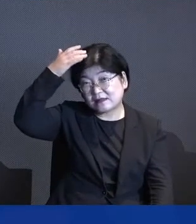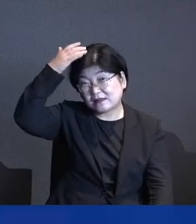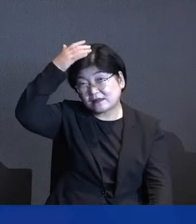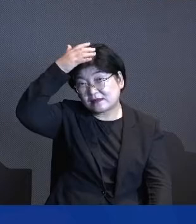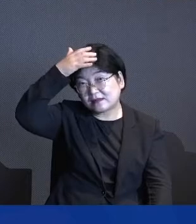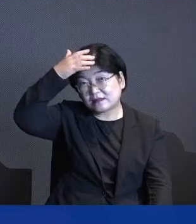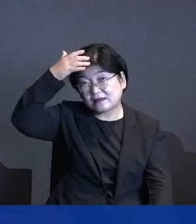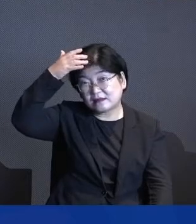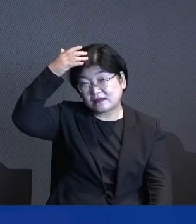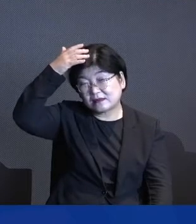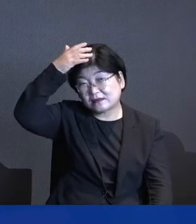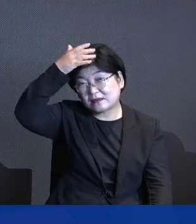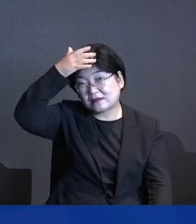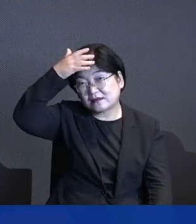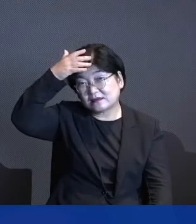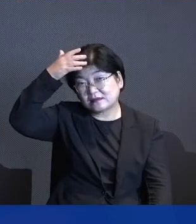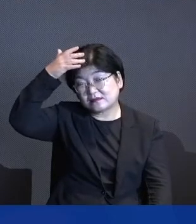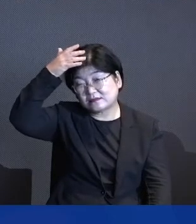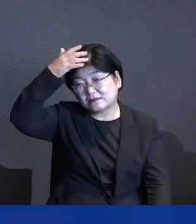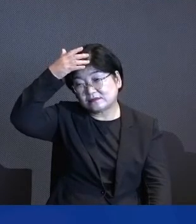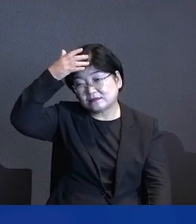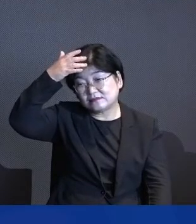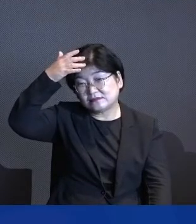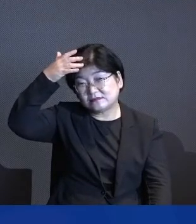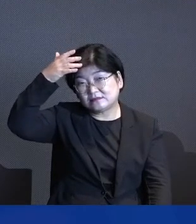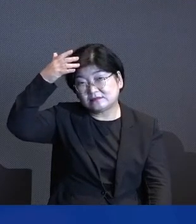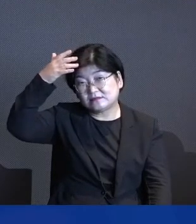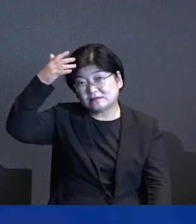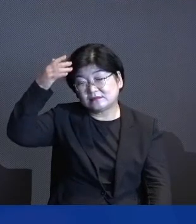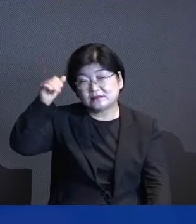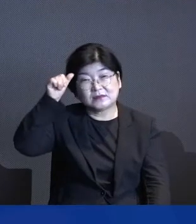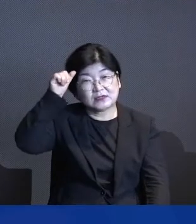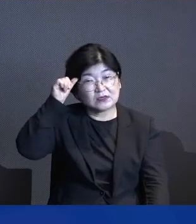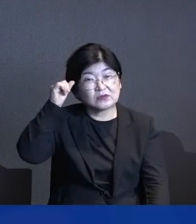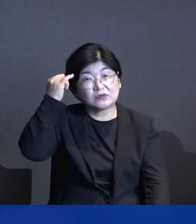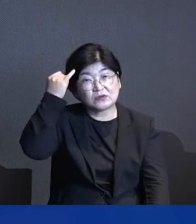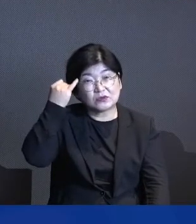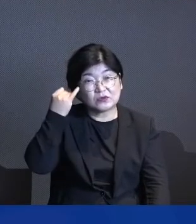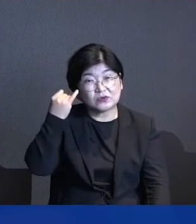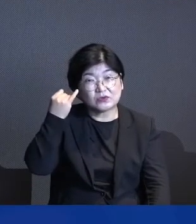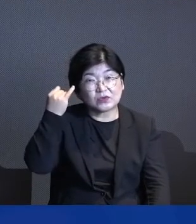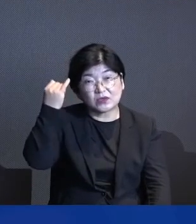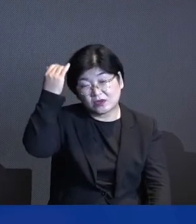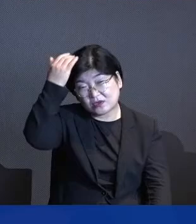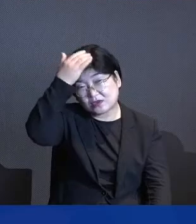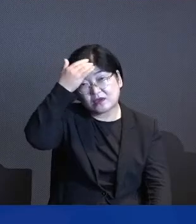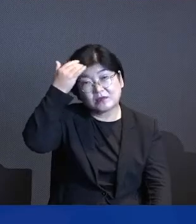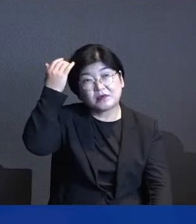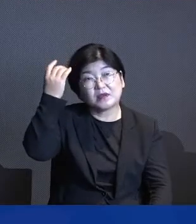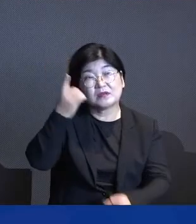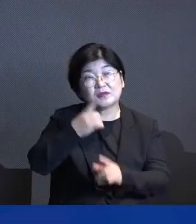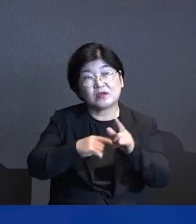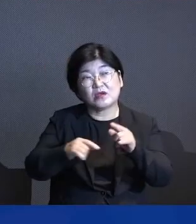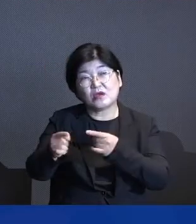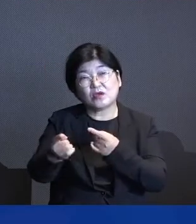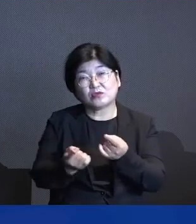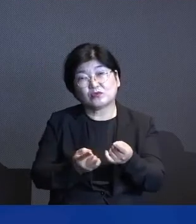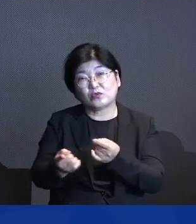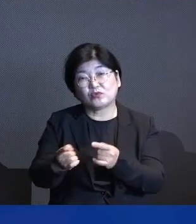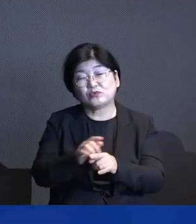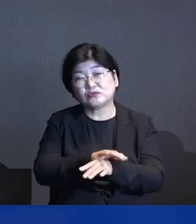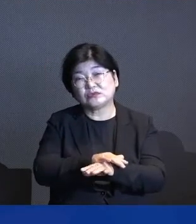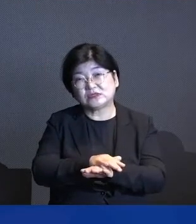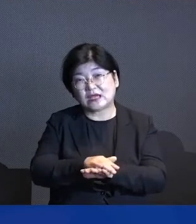when you have more control over in adolescence, and your control of the frontal cortex increases